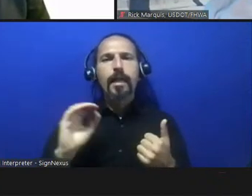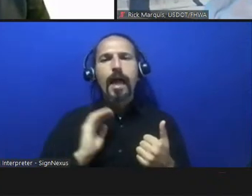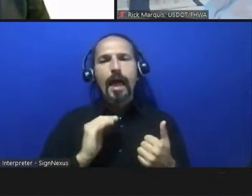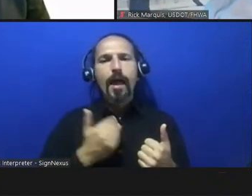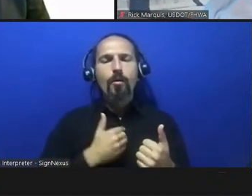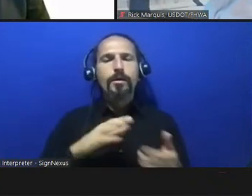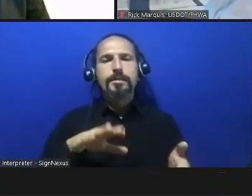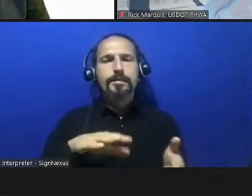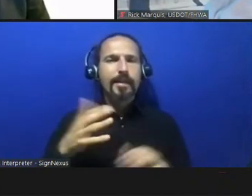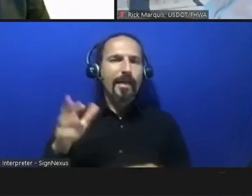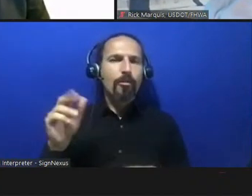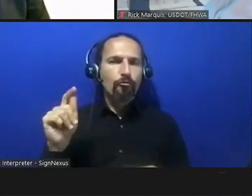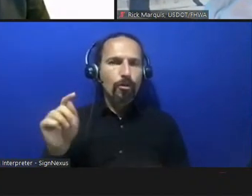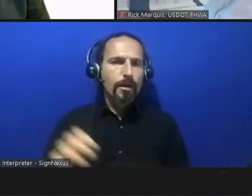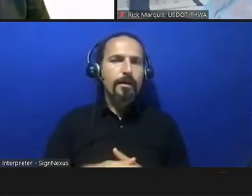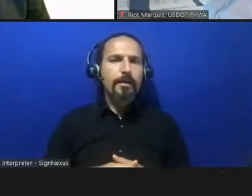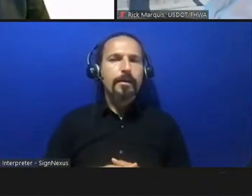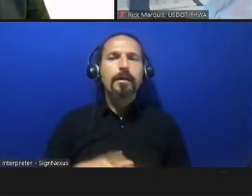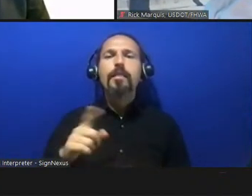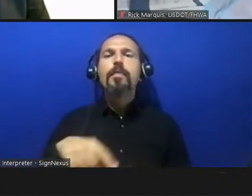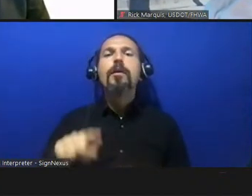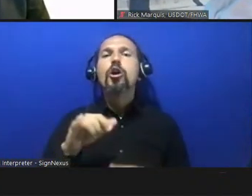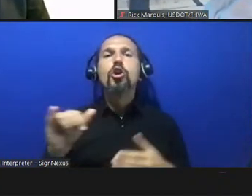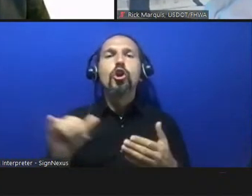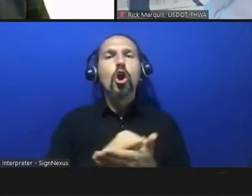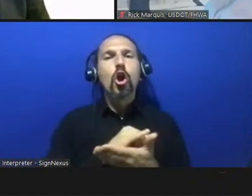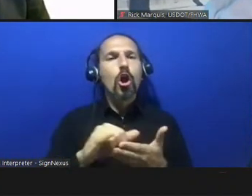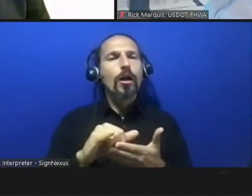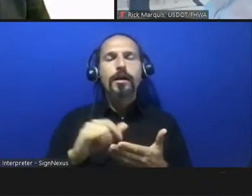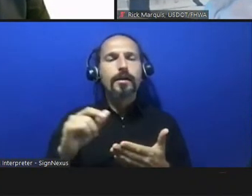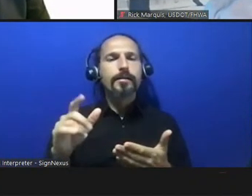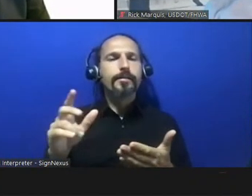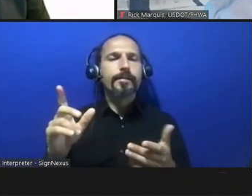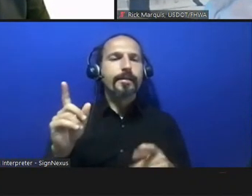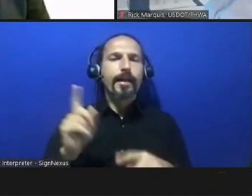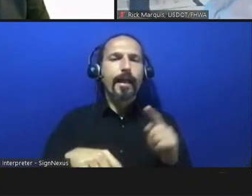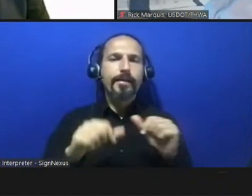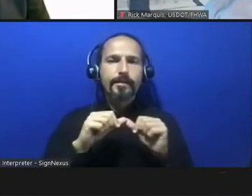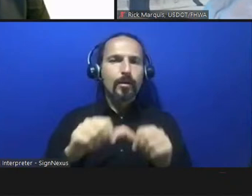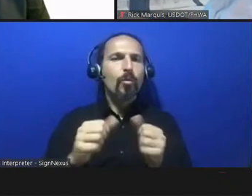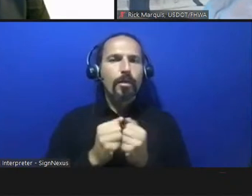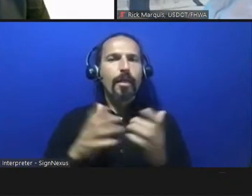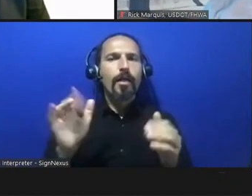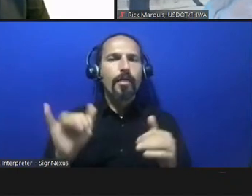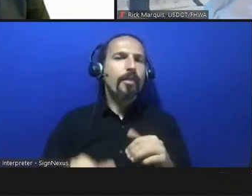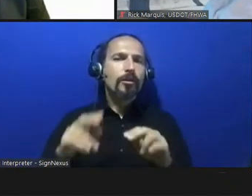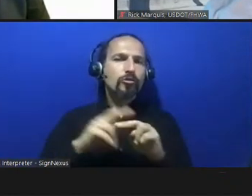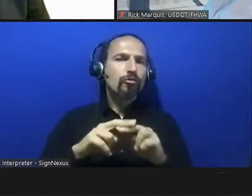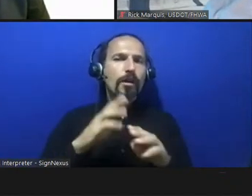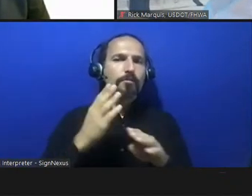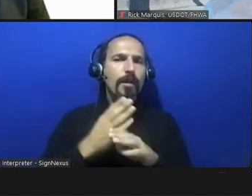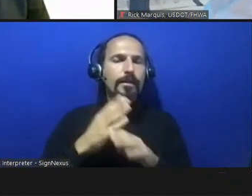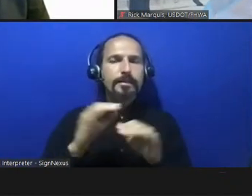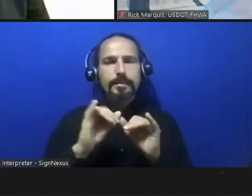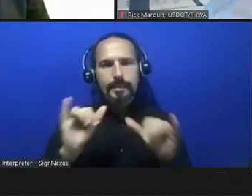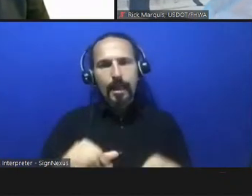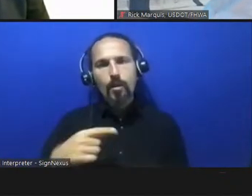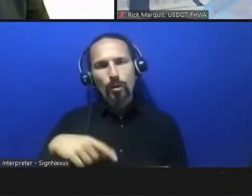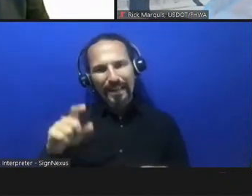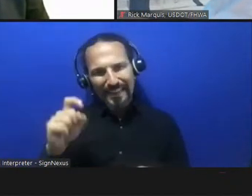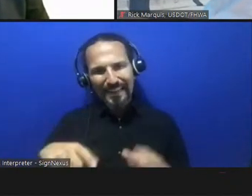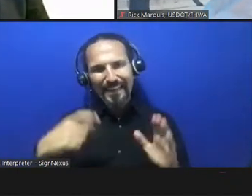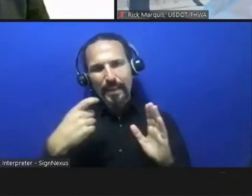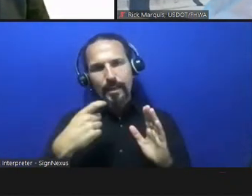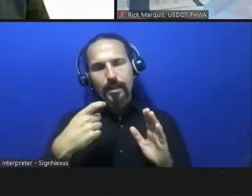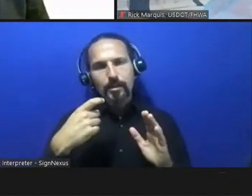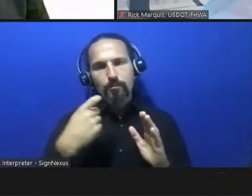rate new york will simply not be in new york without without our transit system for that reason we need congestion pricing